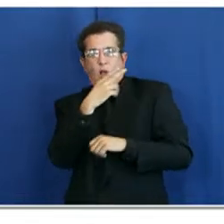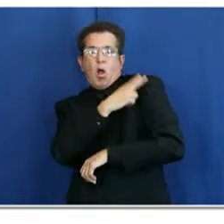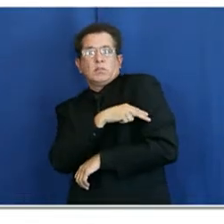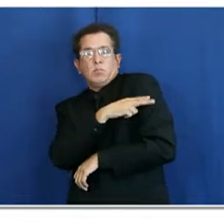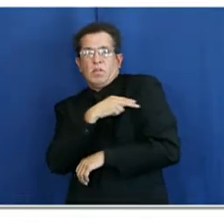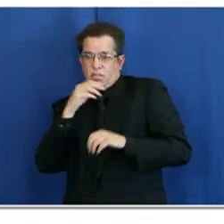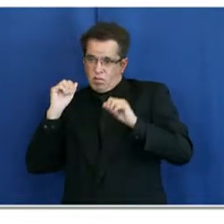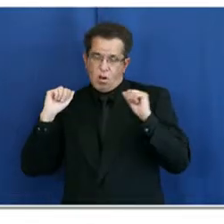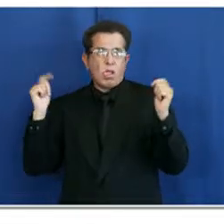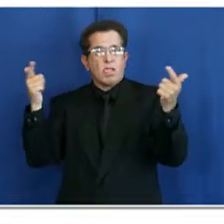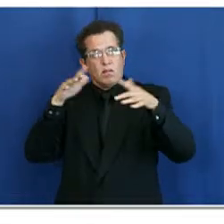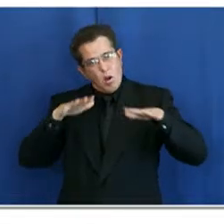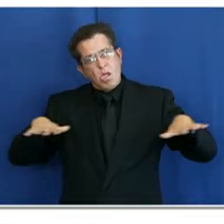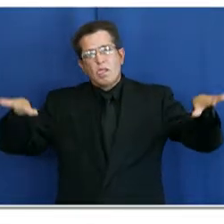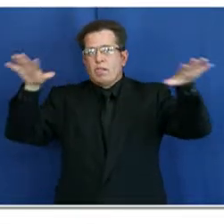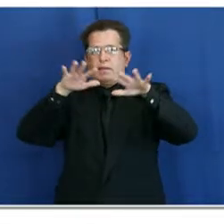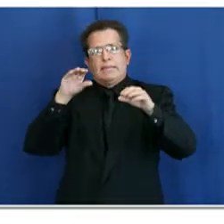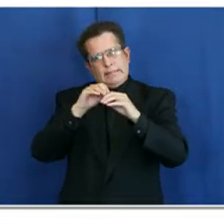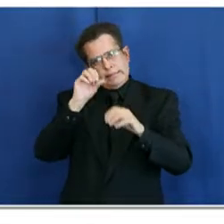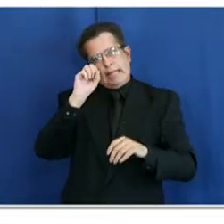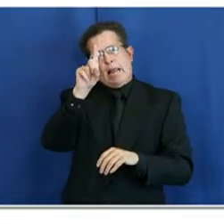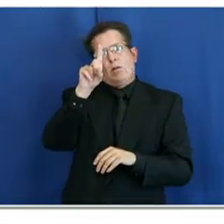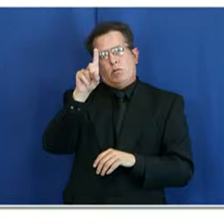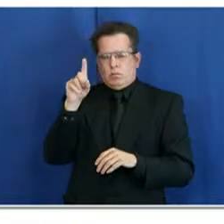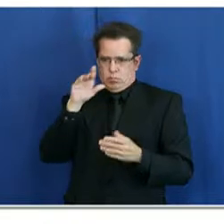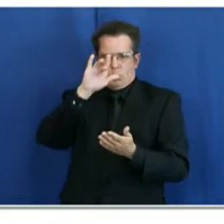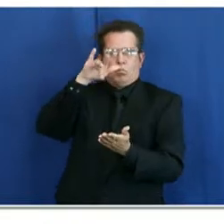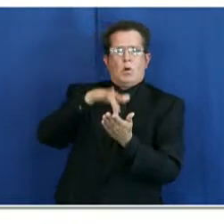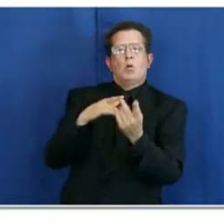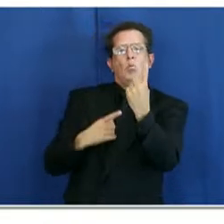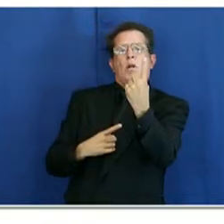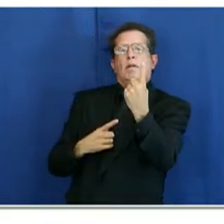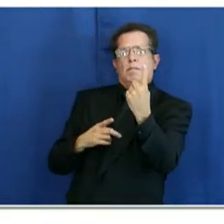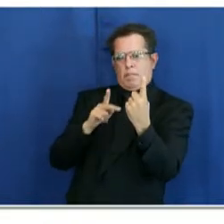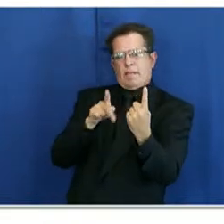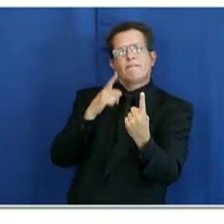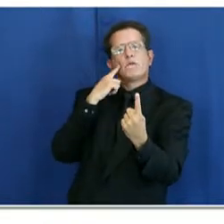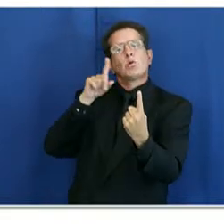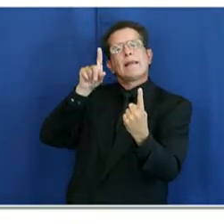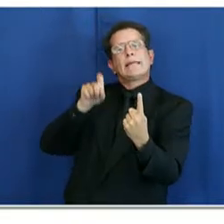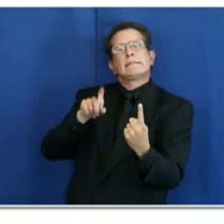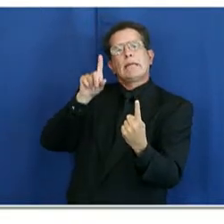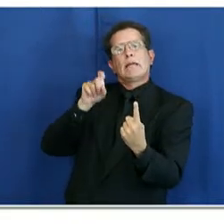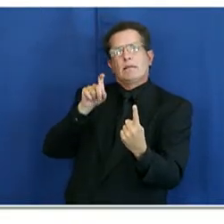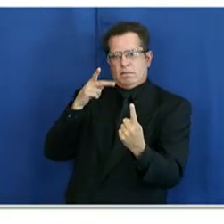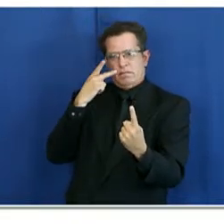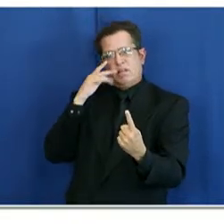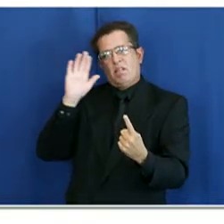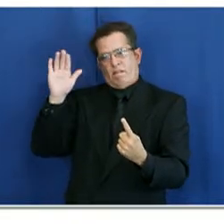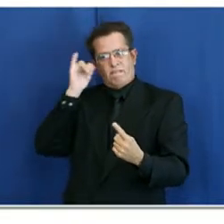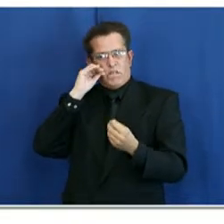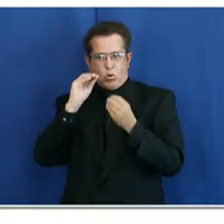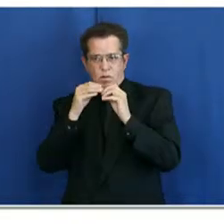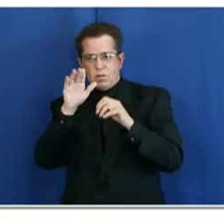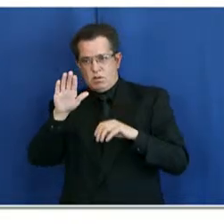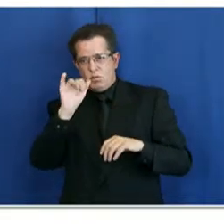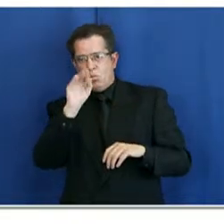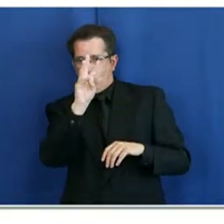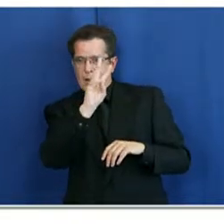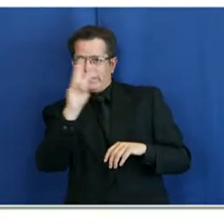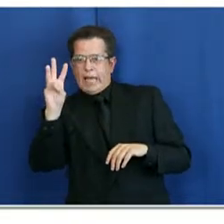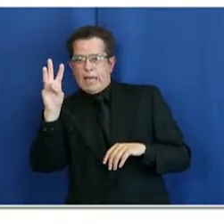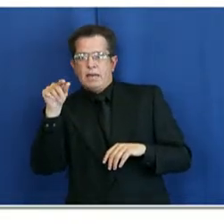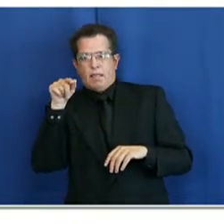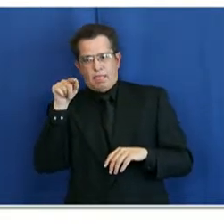our healthcare providers in San Diego County to provide one centralized place for testing. And you see the contact information there for the COVID collaborative through